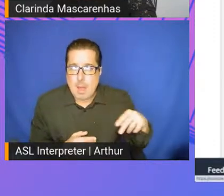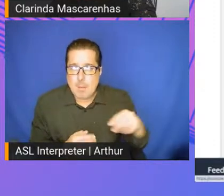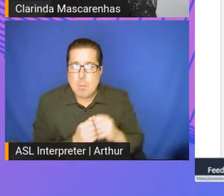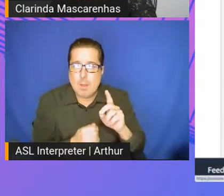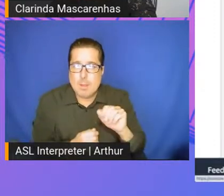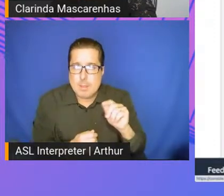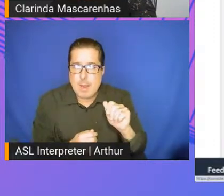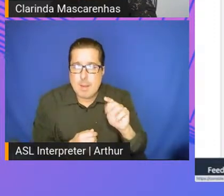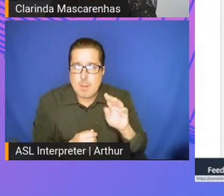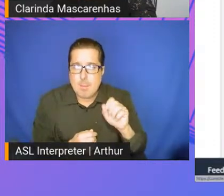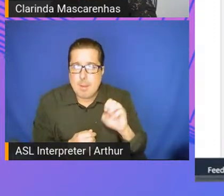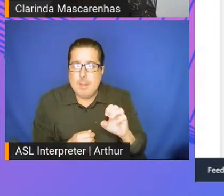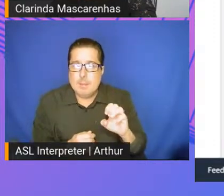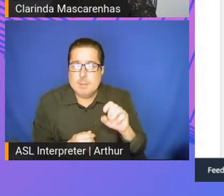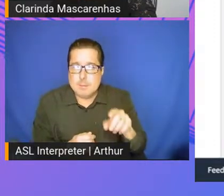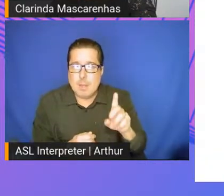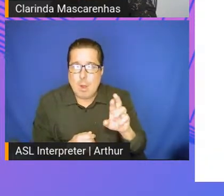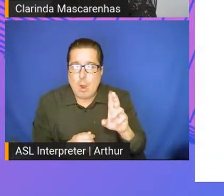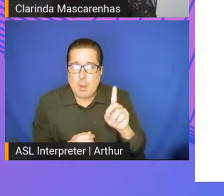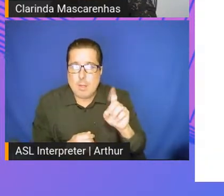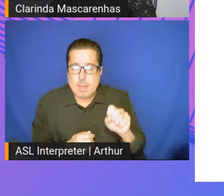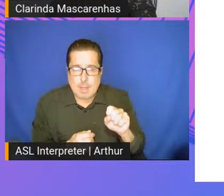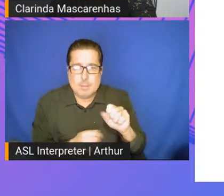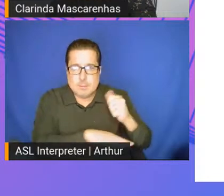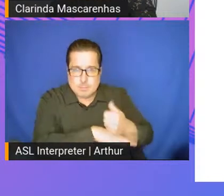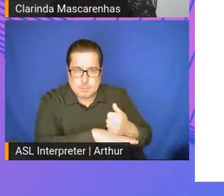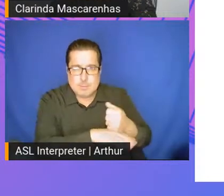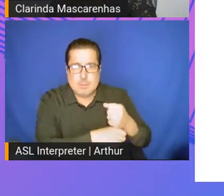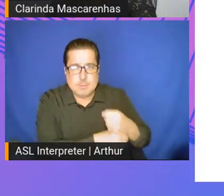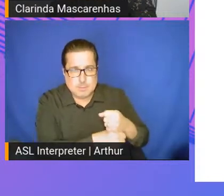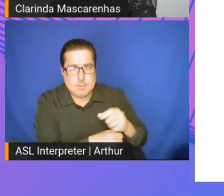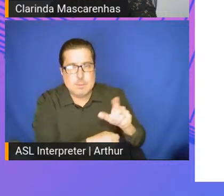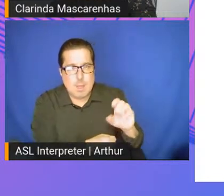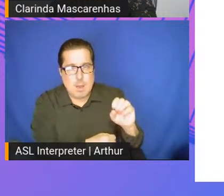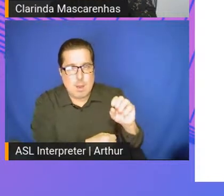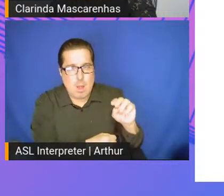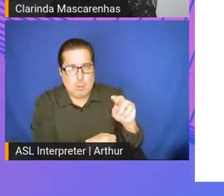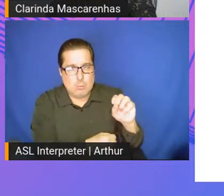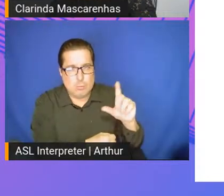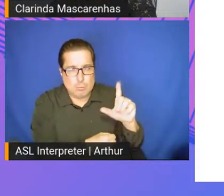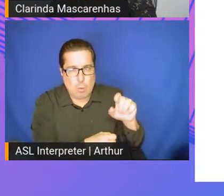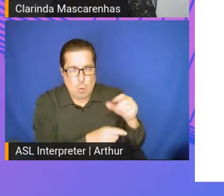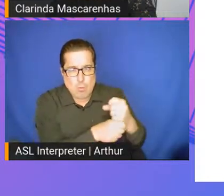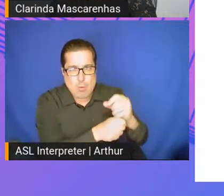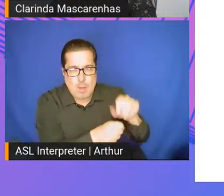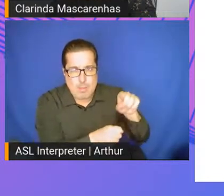RDS database console.